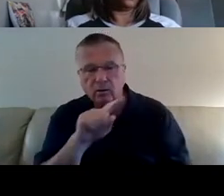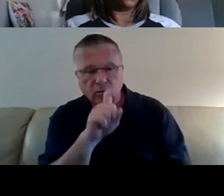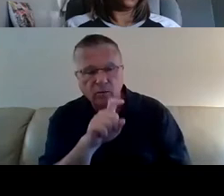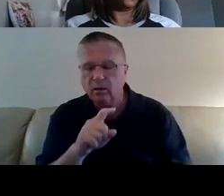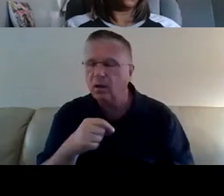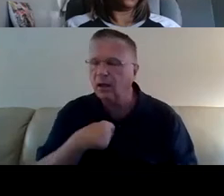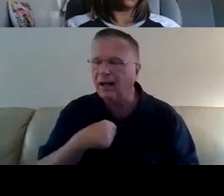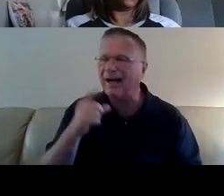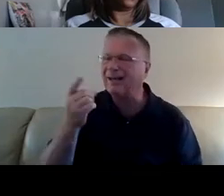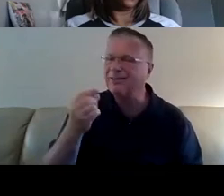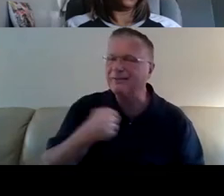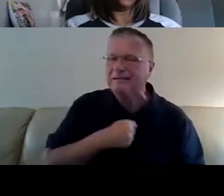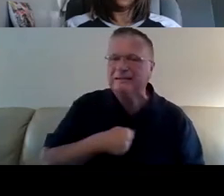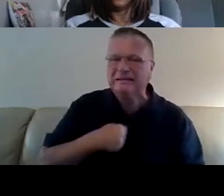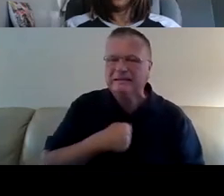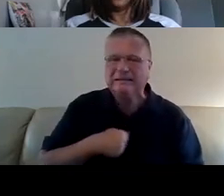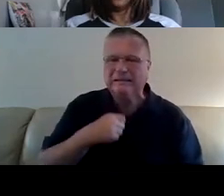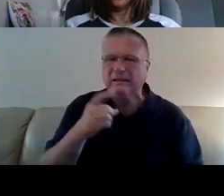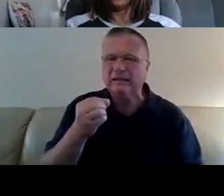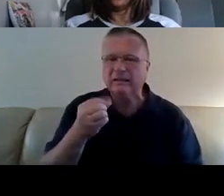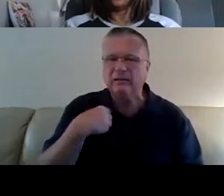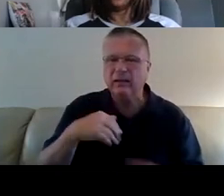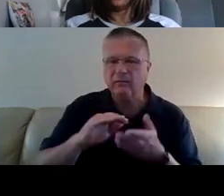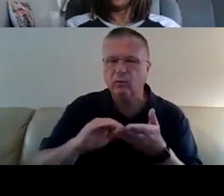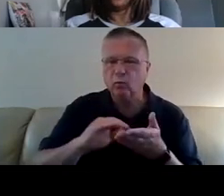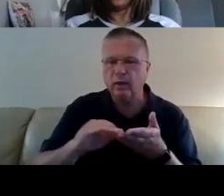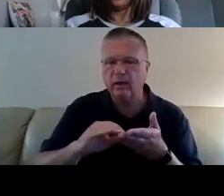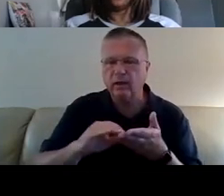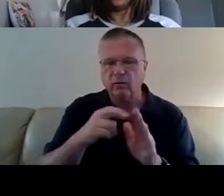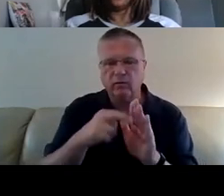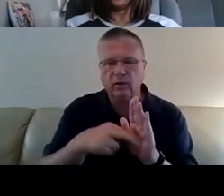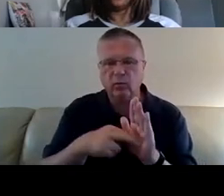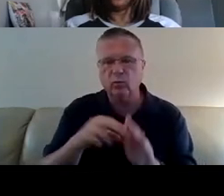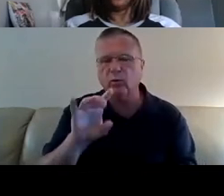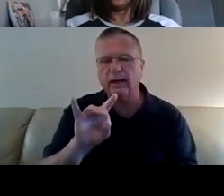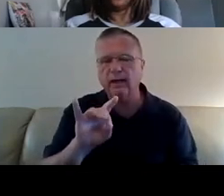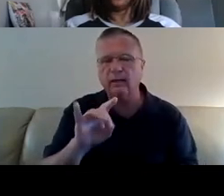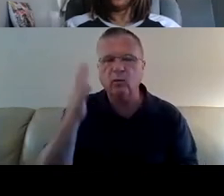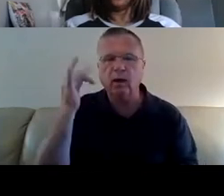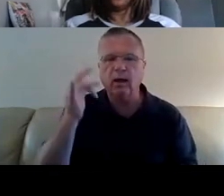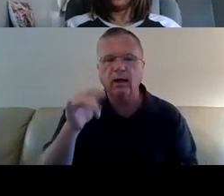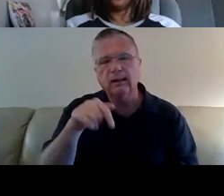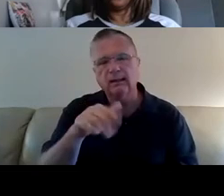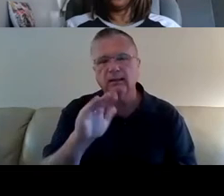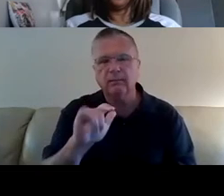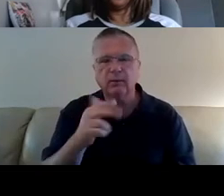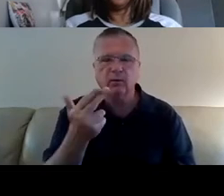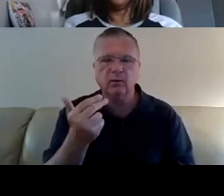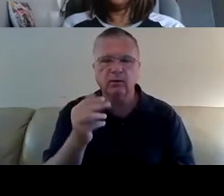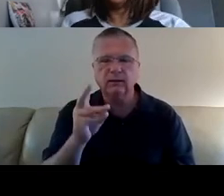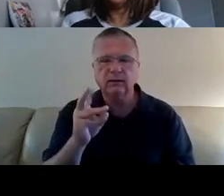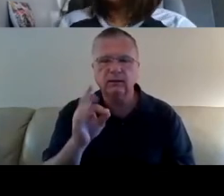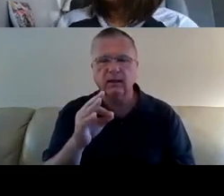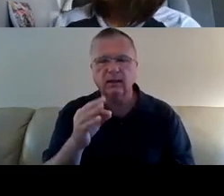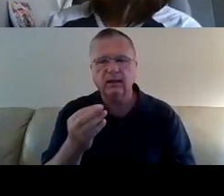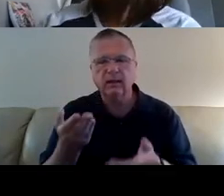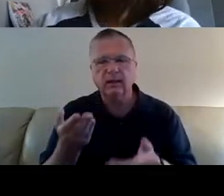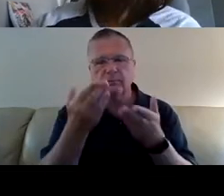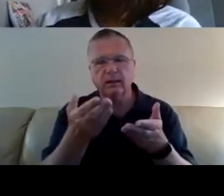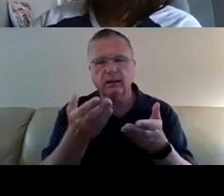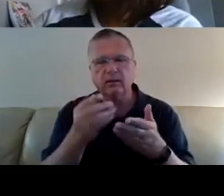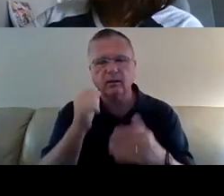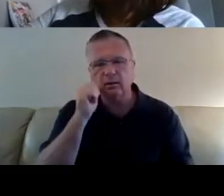I'm sorry. I do have a waiver of Rule 8 so that this bill, 1369, may appear on tomorrow's Standing Committee agenda.